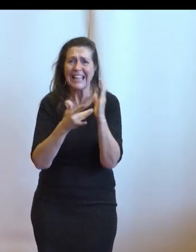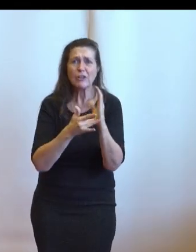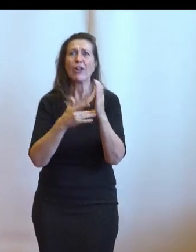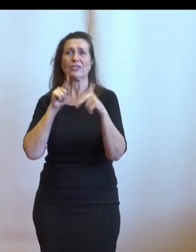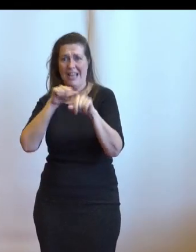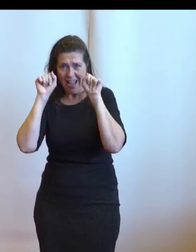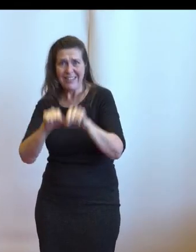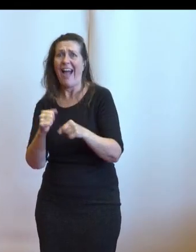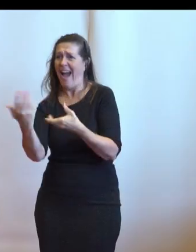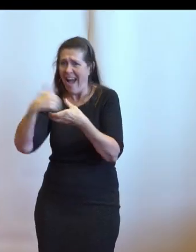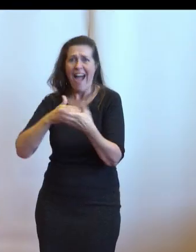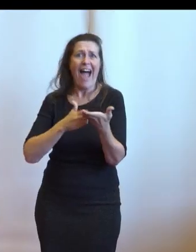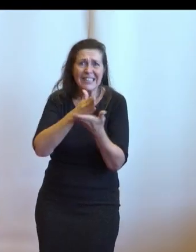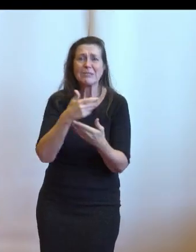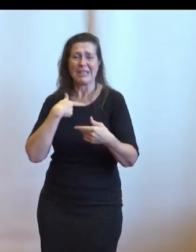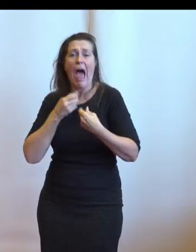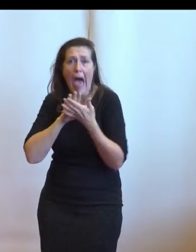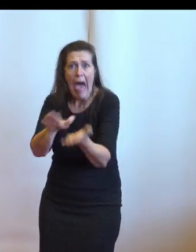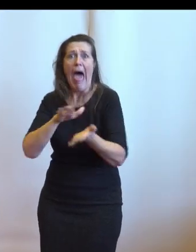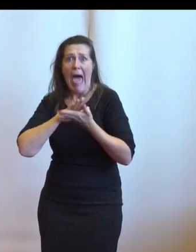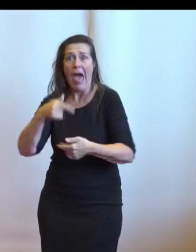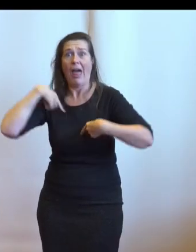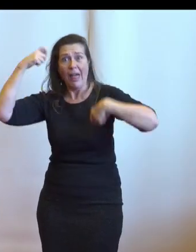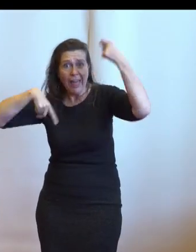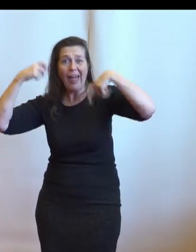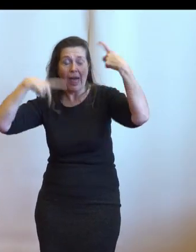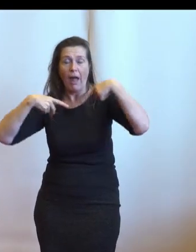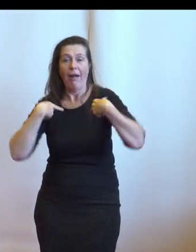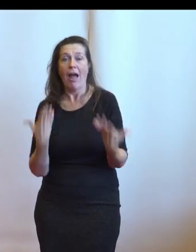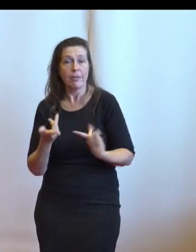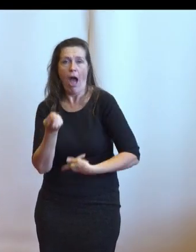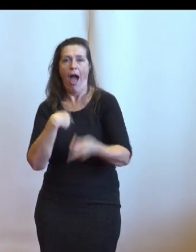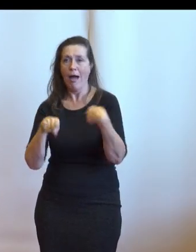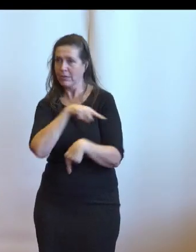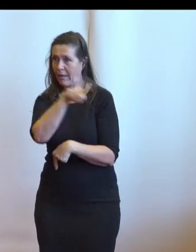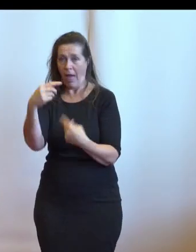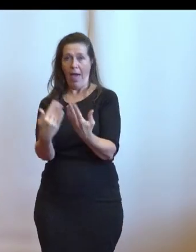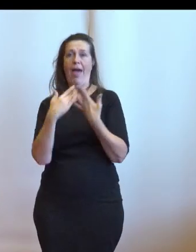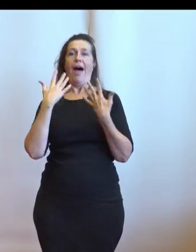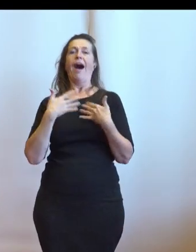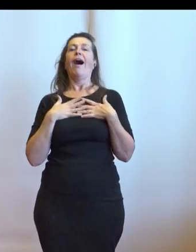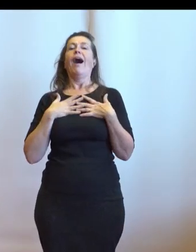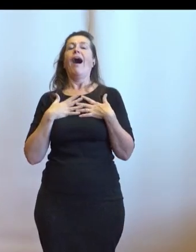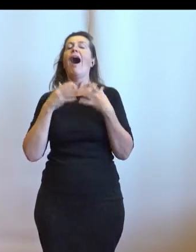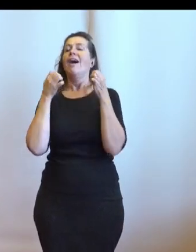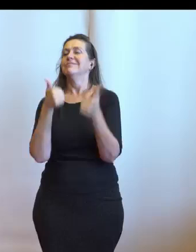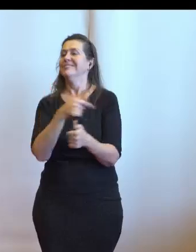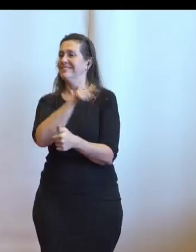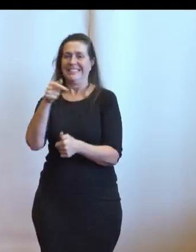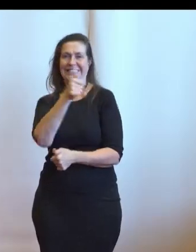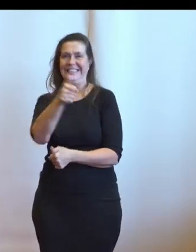facilitate persons with disabilities inclusion in information society and, as we call